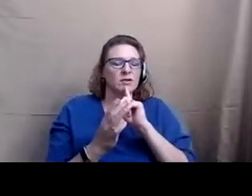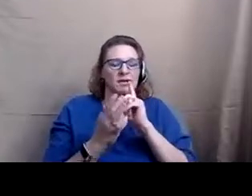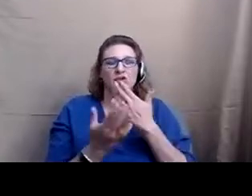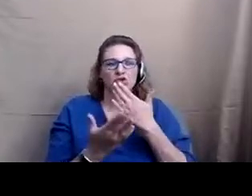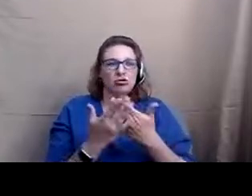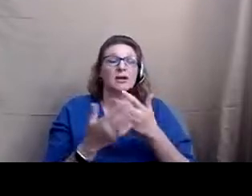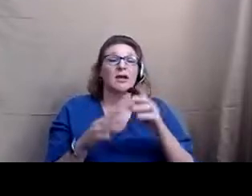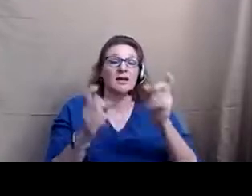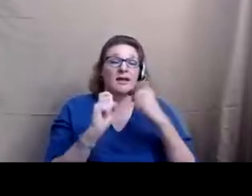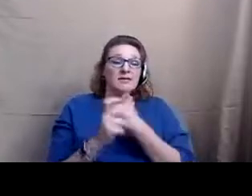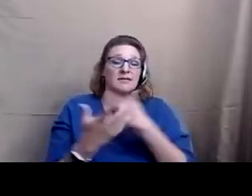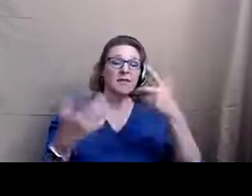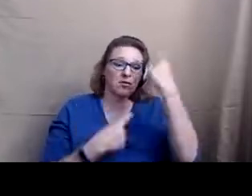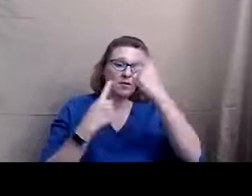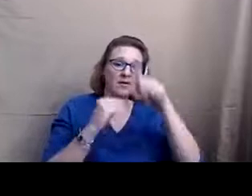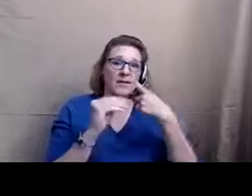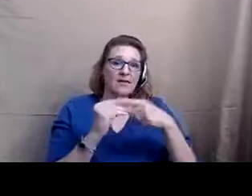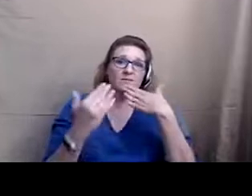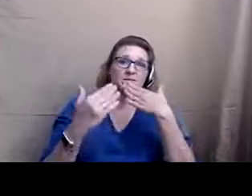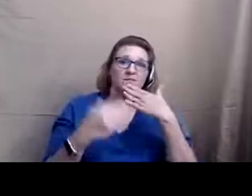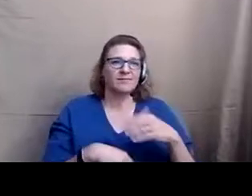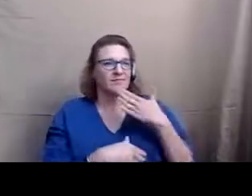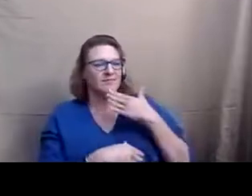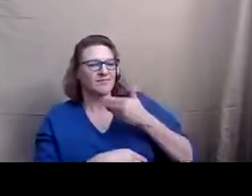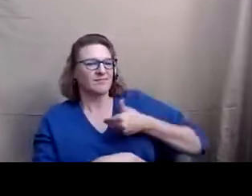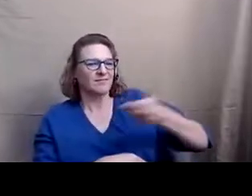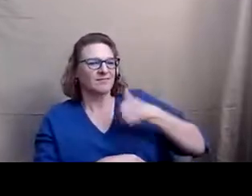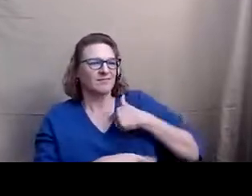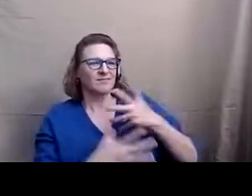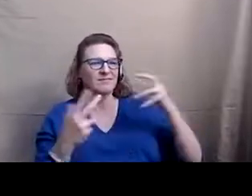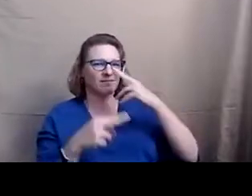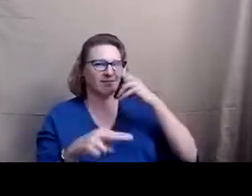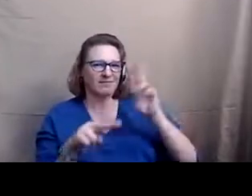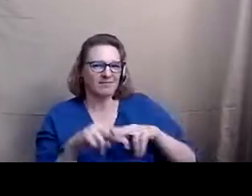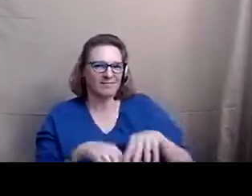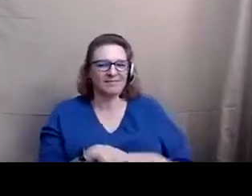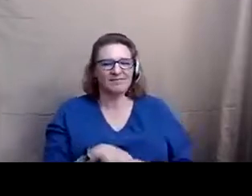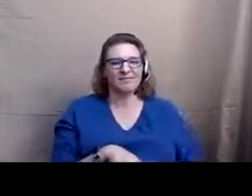thank you. Thanks. Thank you so much for inviting me. It was a lot of fun. Good.